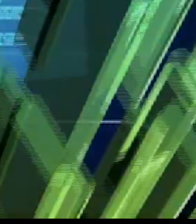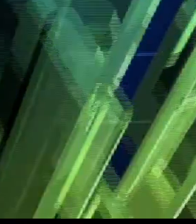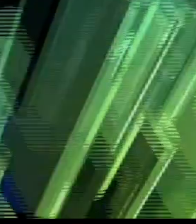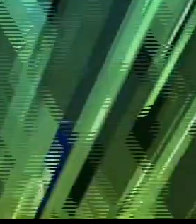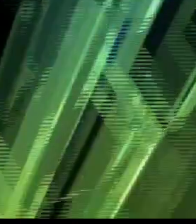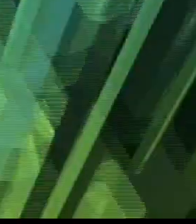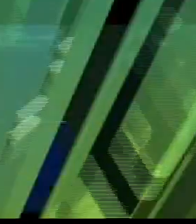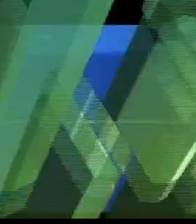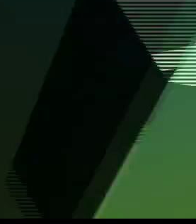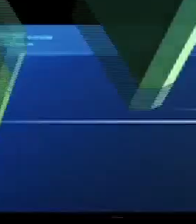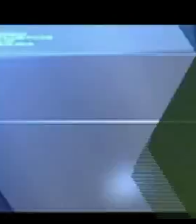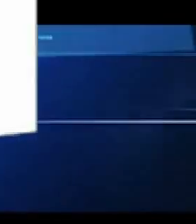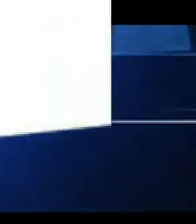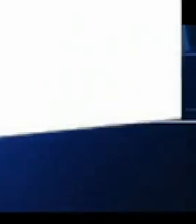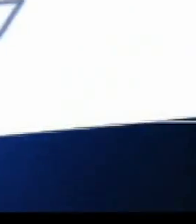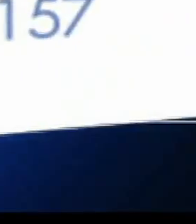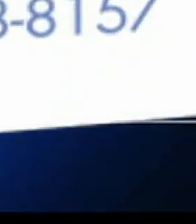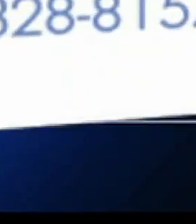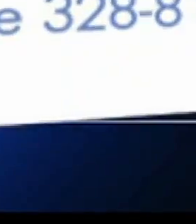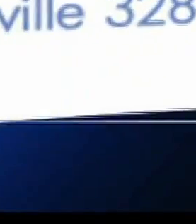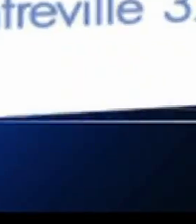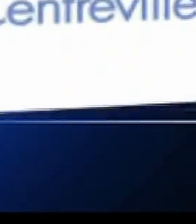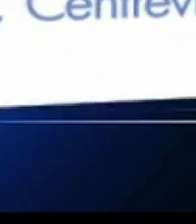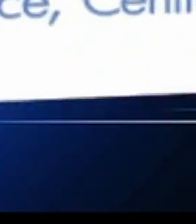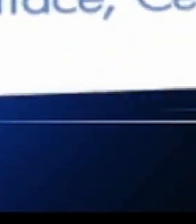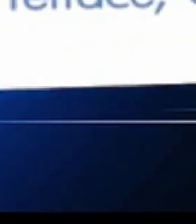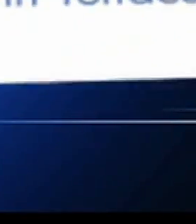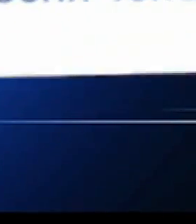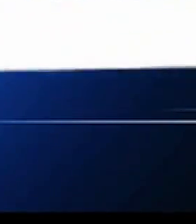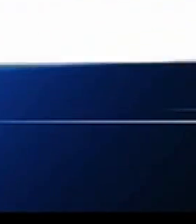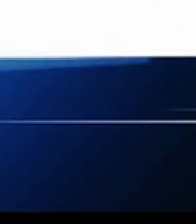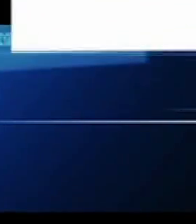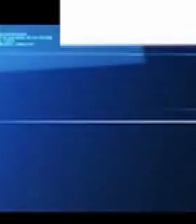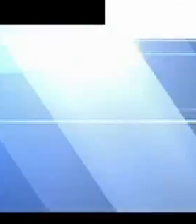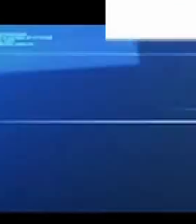Total Sports, brought to you by Fourth Terrace Diagnostic Center.